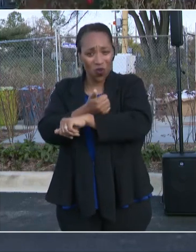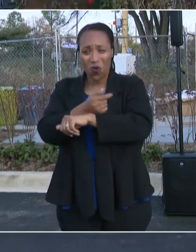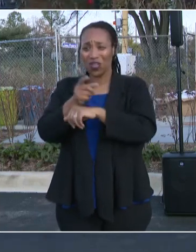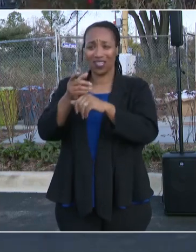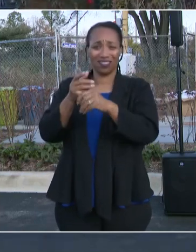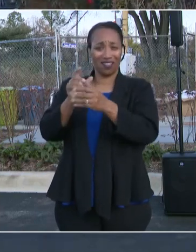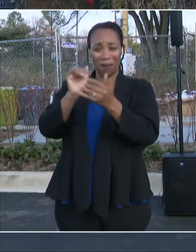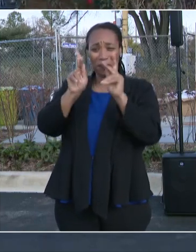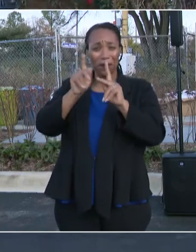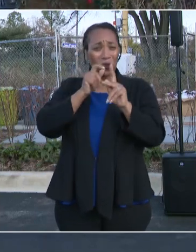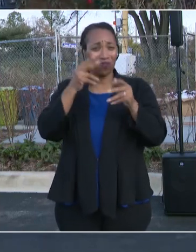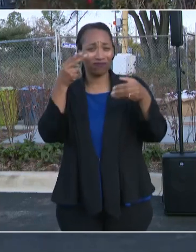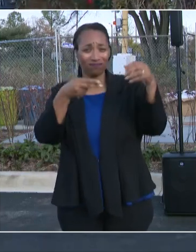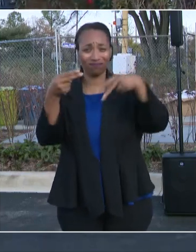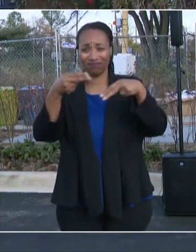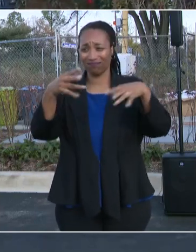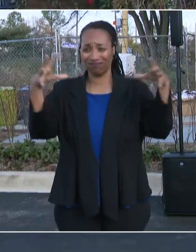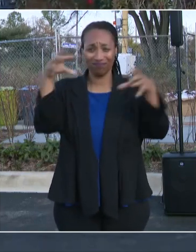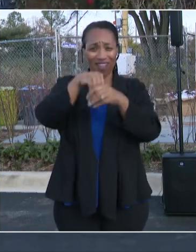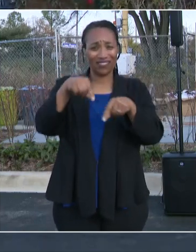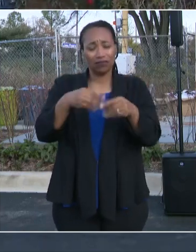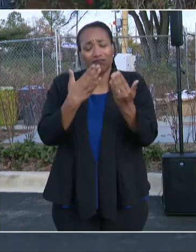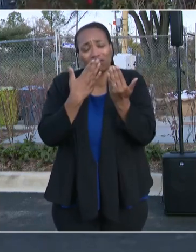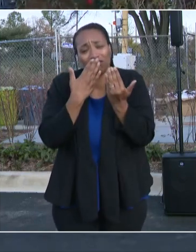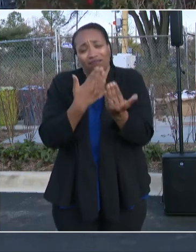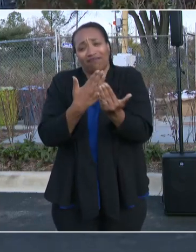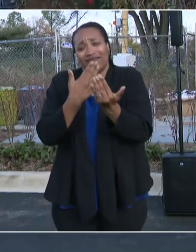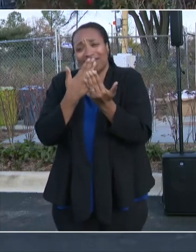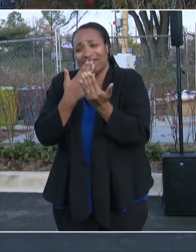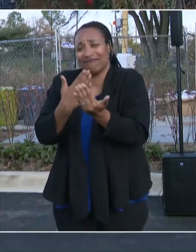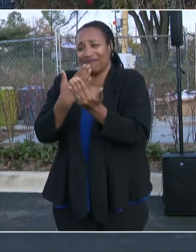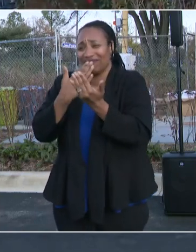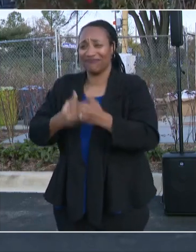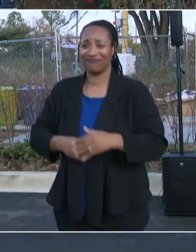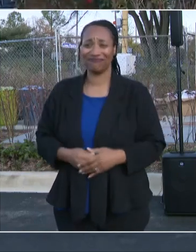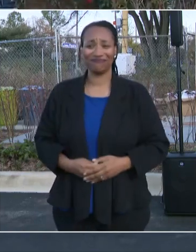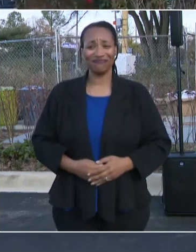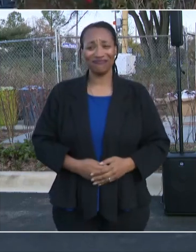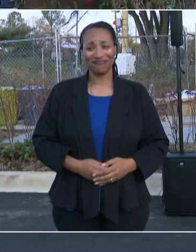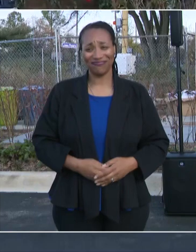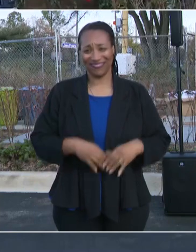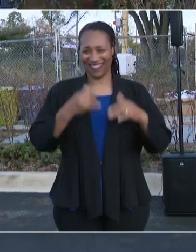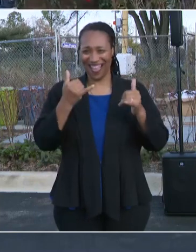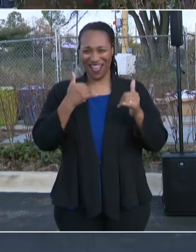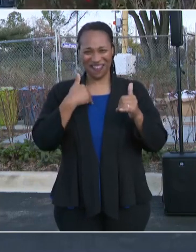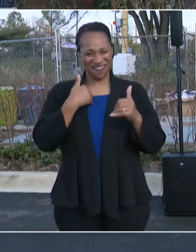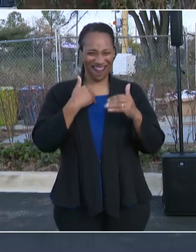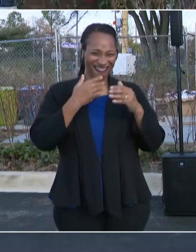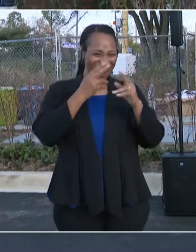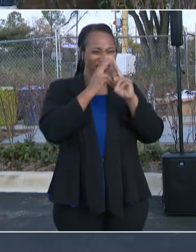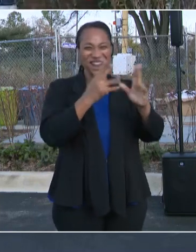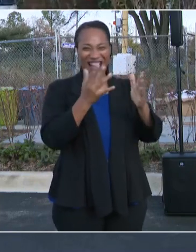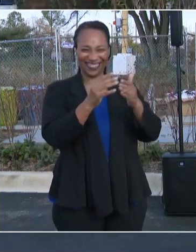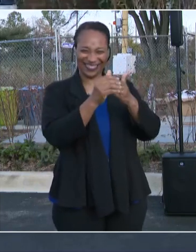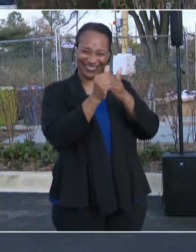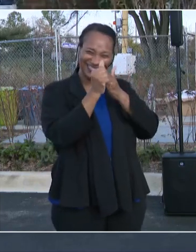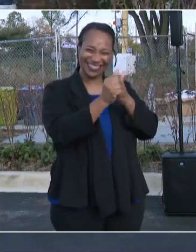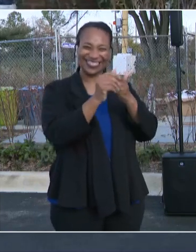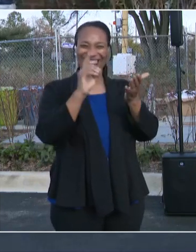to introduce to you the leader of our great city, DC Mayor Muriel Bowser.